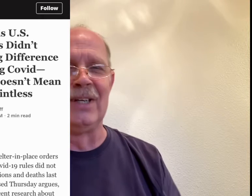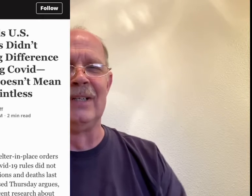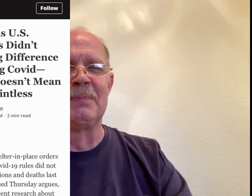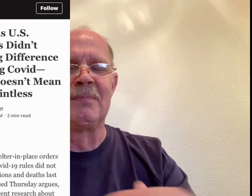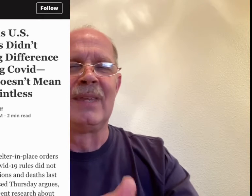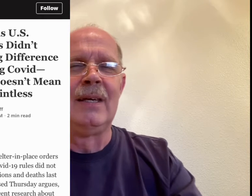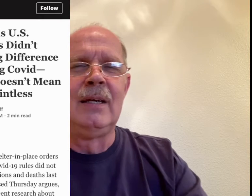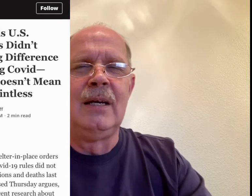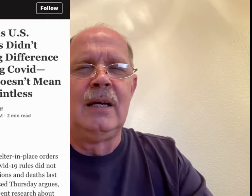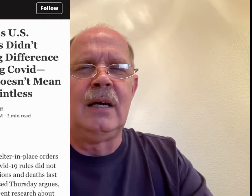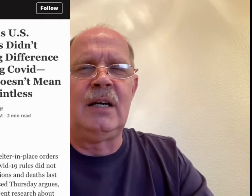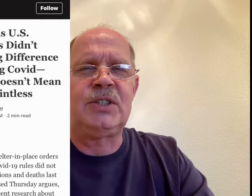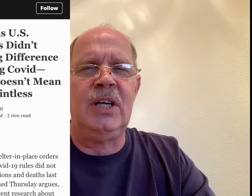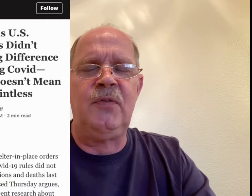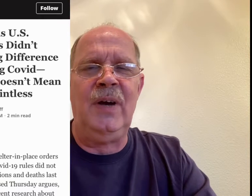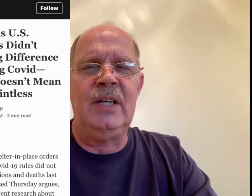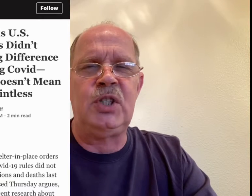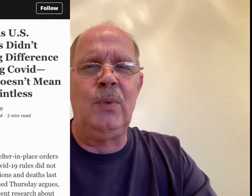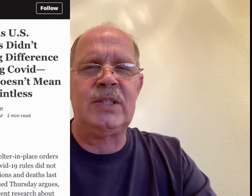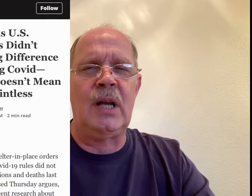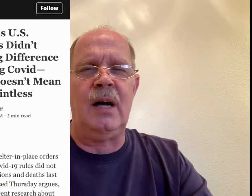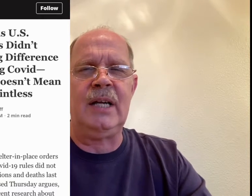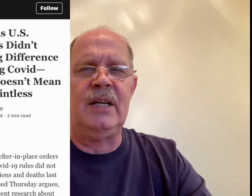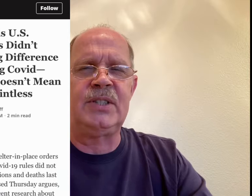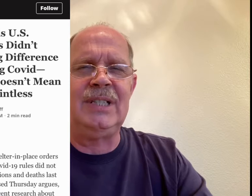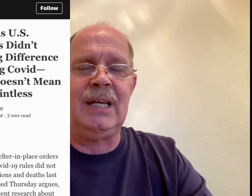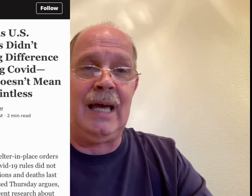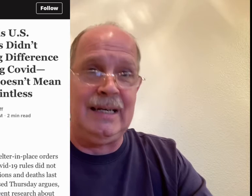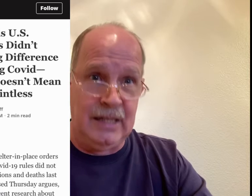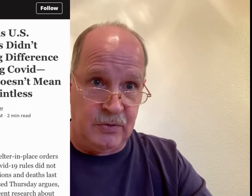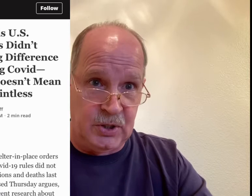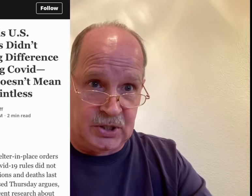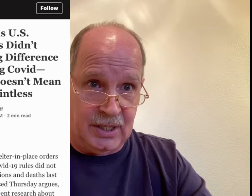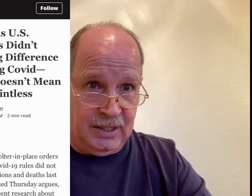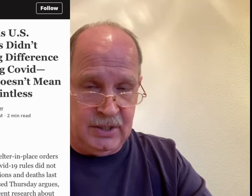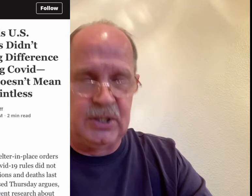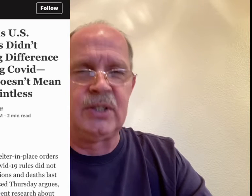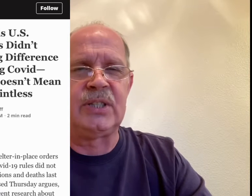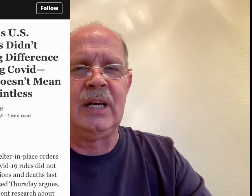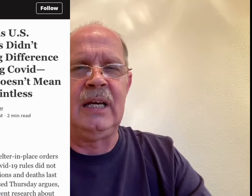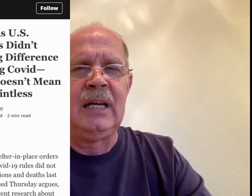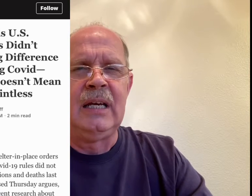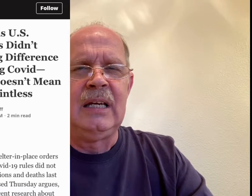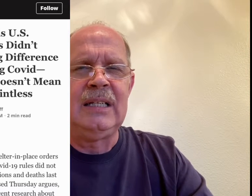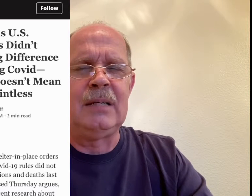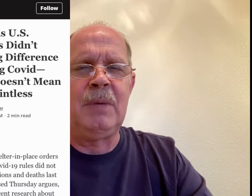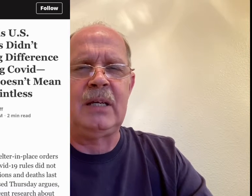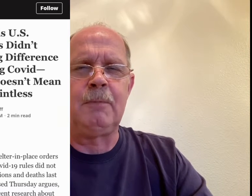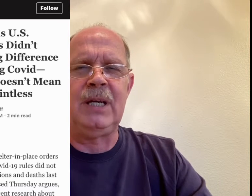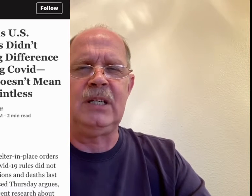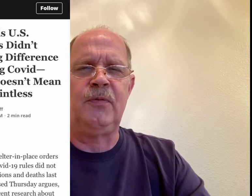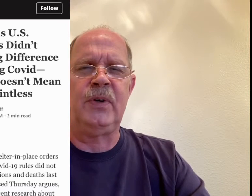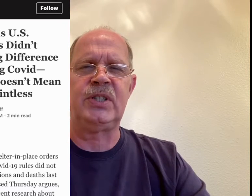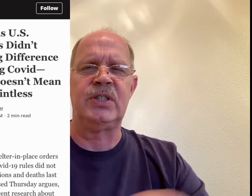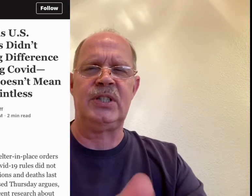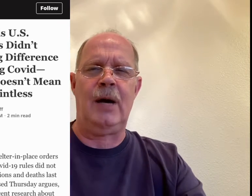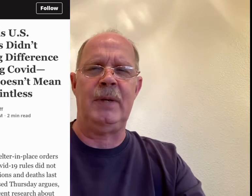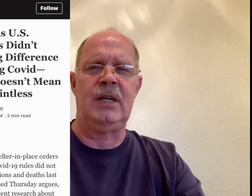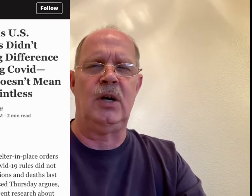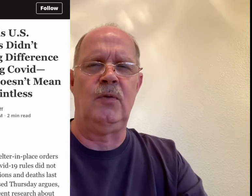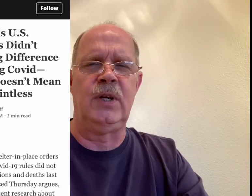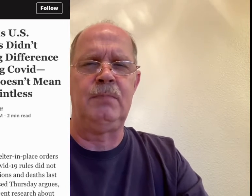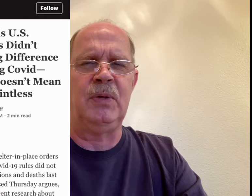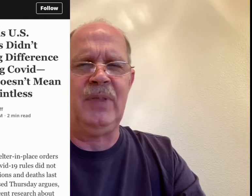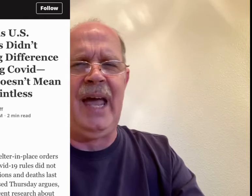Refund, yeah. Study finds U.S. lockdowns, another study it should say, didn't make a big difference in